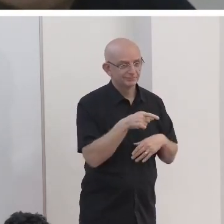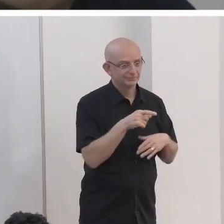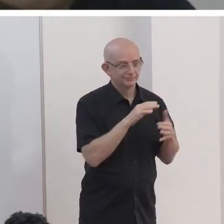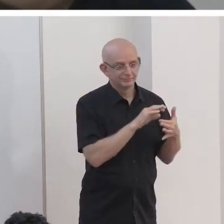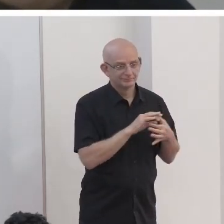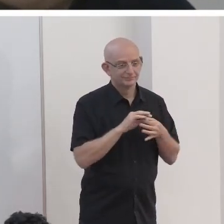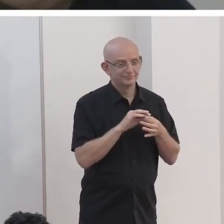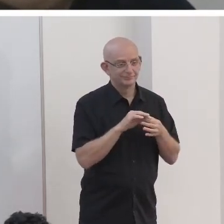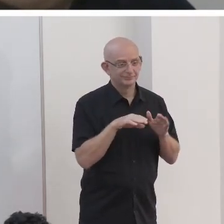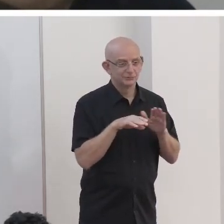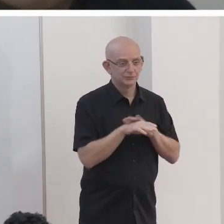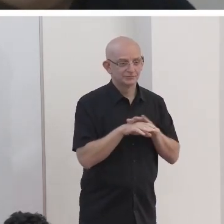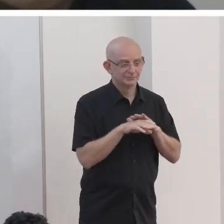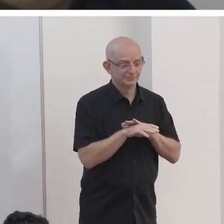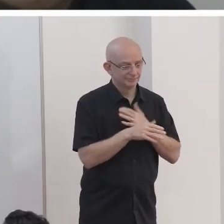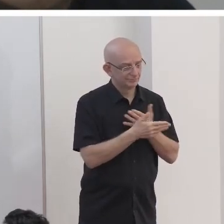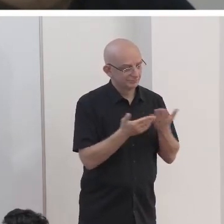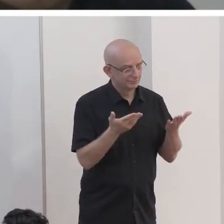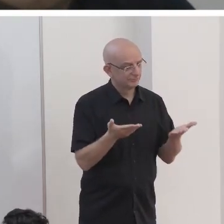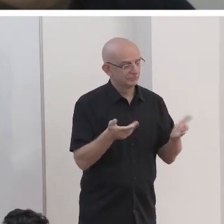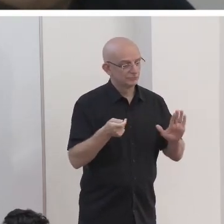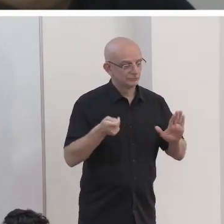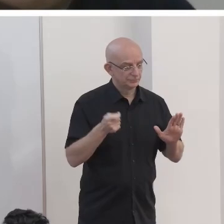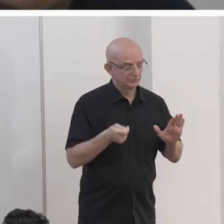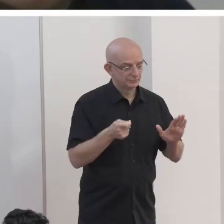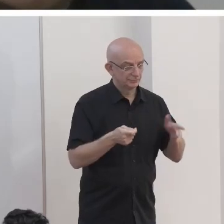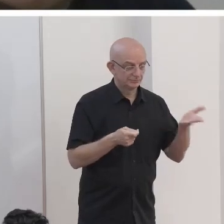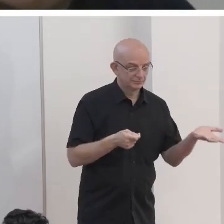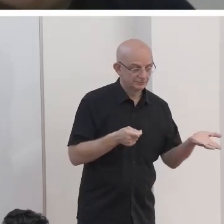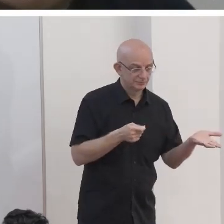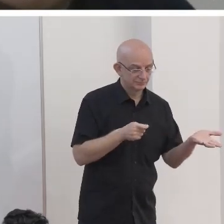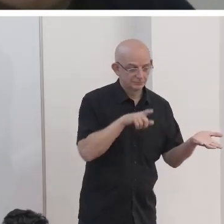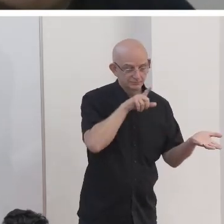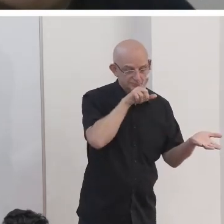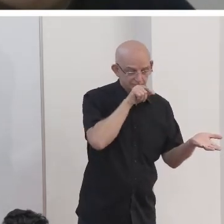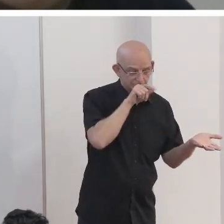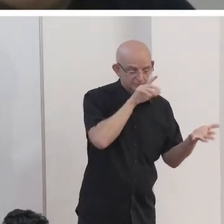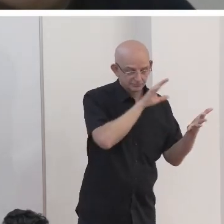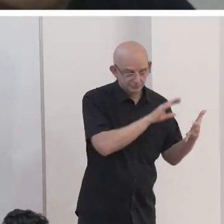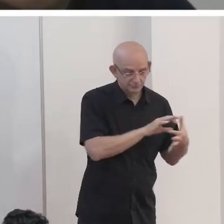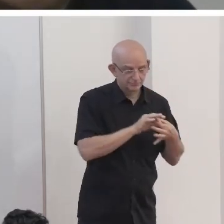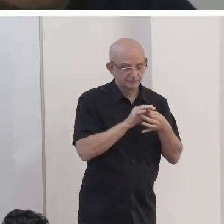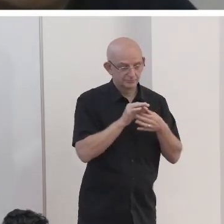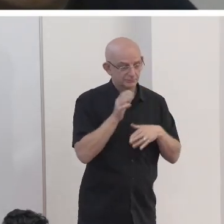connect what I was trying to connect that I'm saying now, but